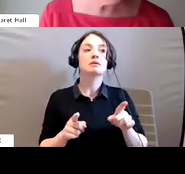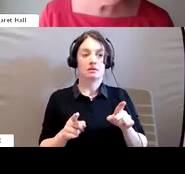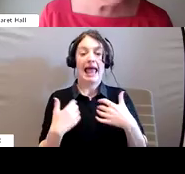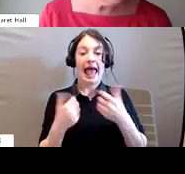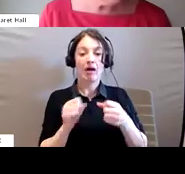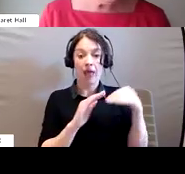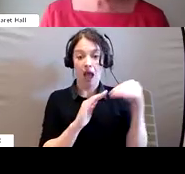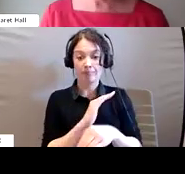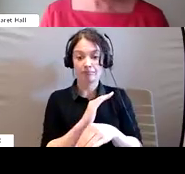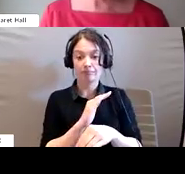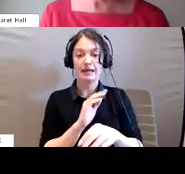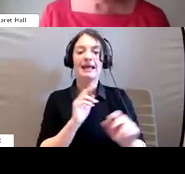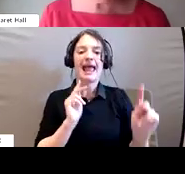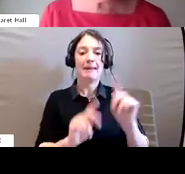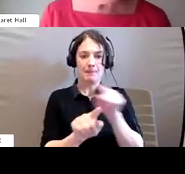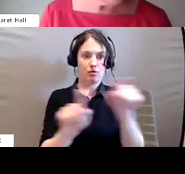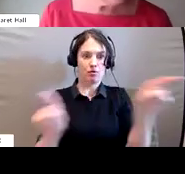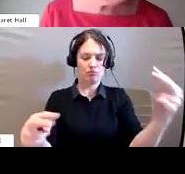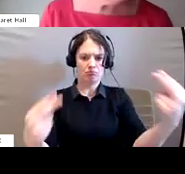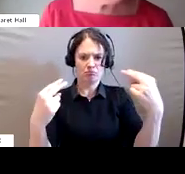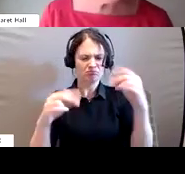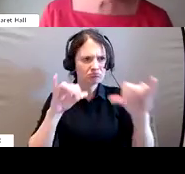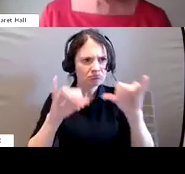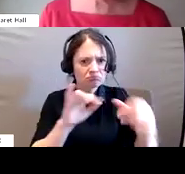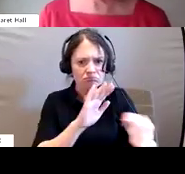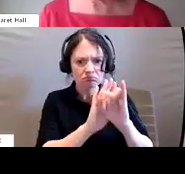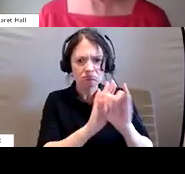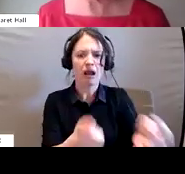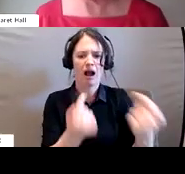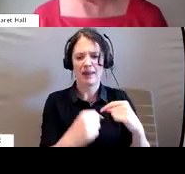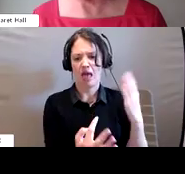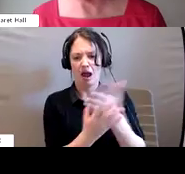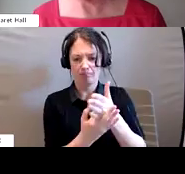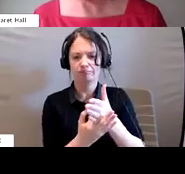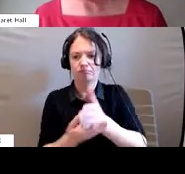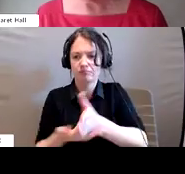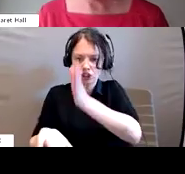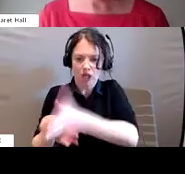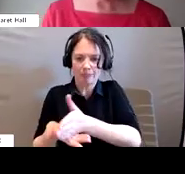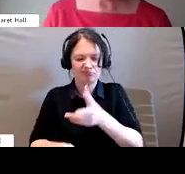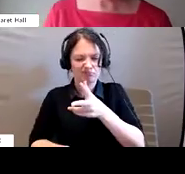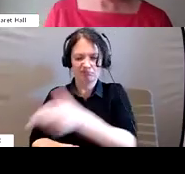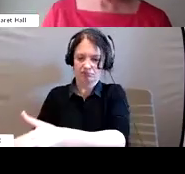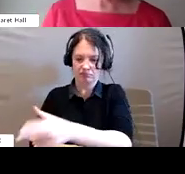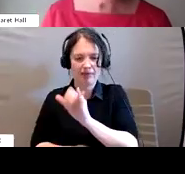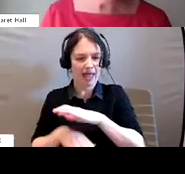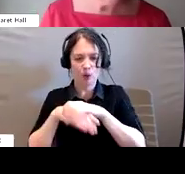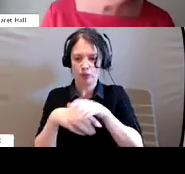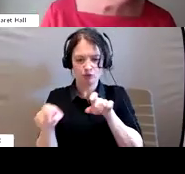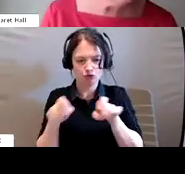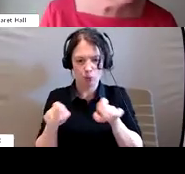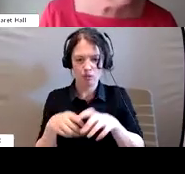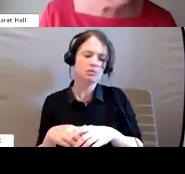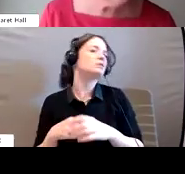intervention, a sort of forcing an end to the coercive control where